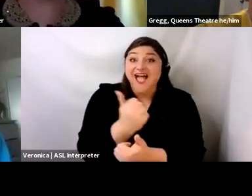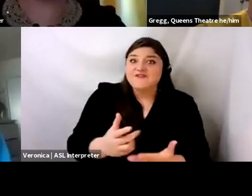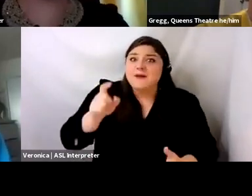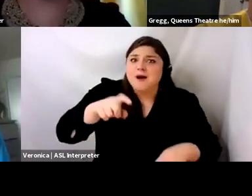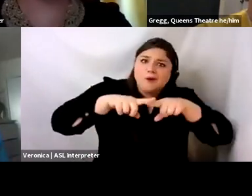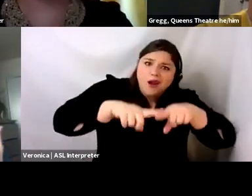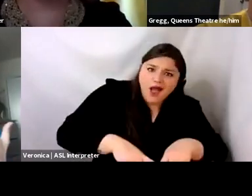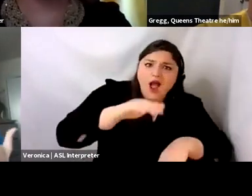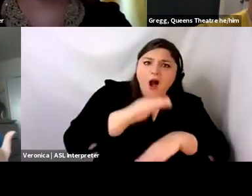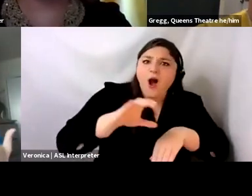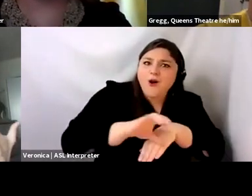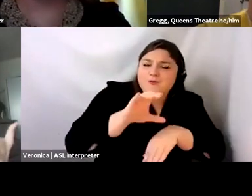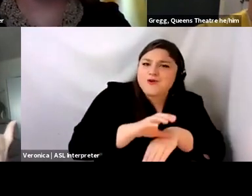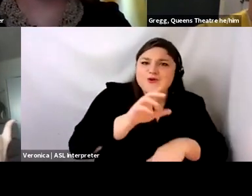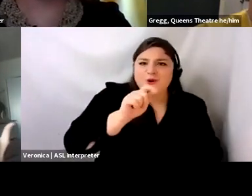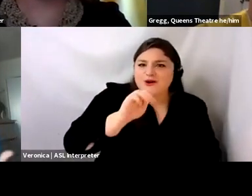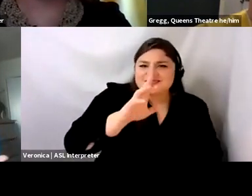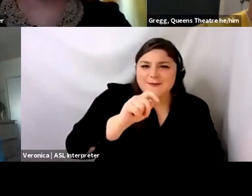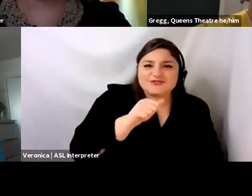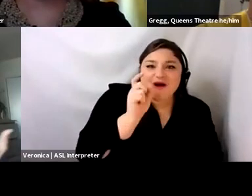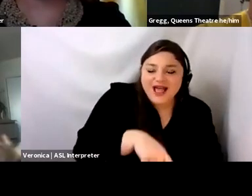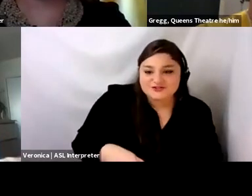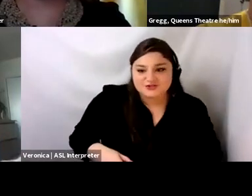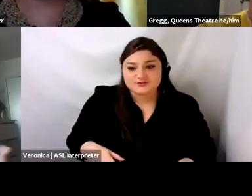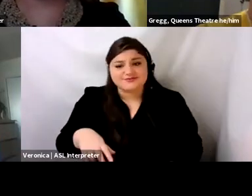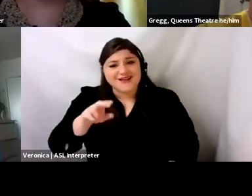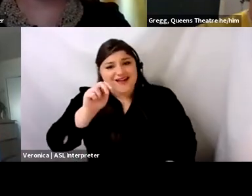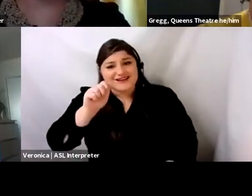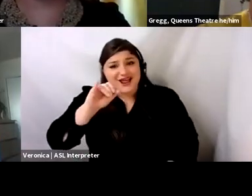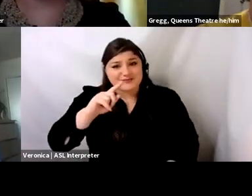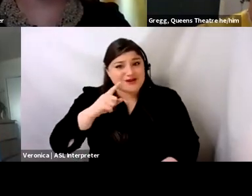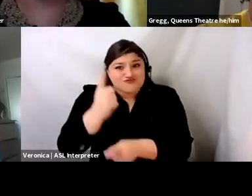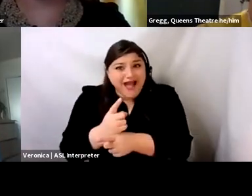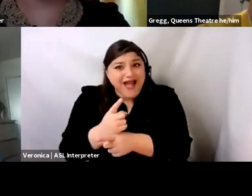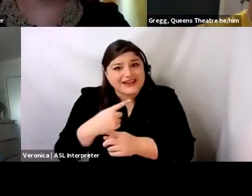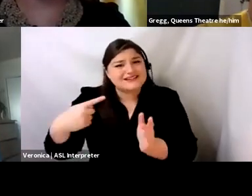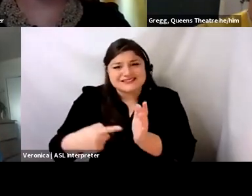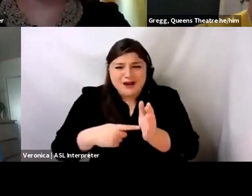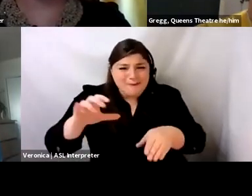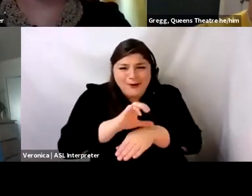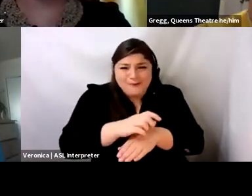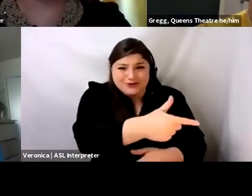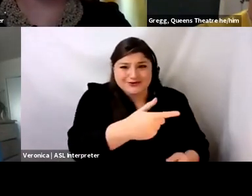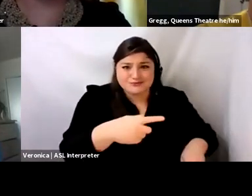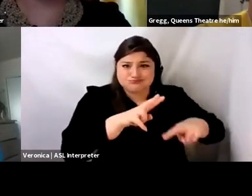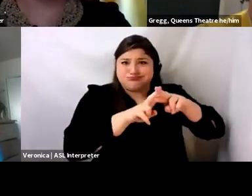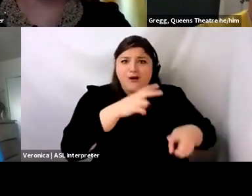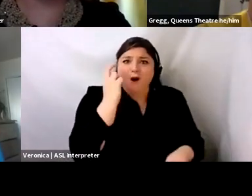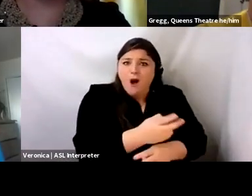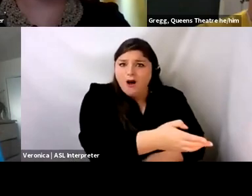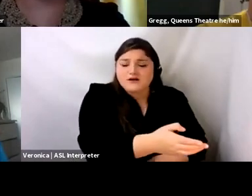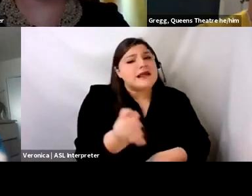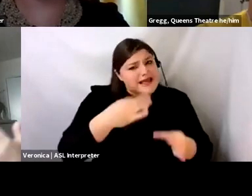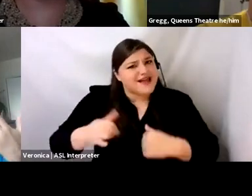a tablet. Sometimes it's just easier for people to access telephone line, and they can actually learn dance through the